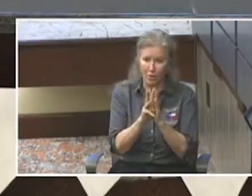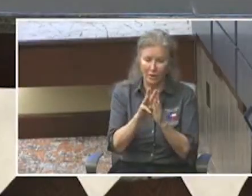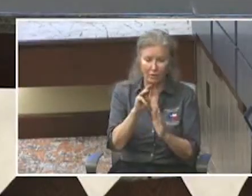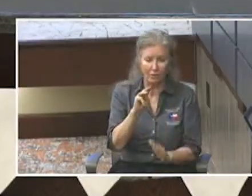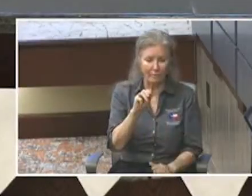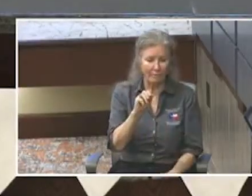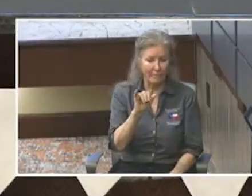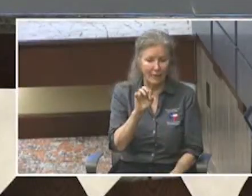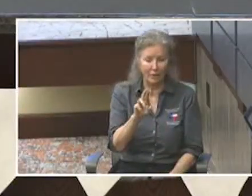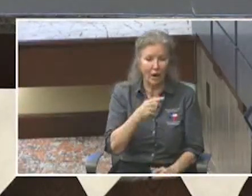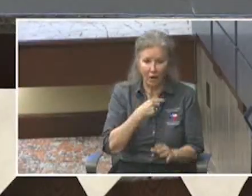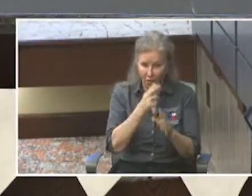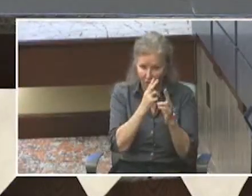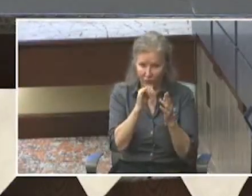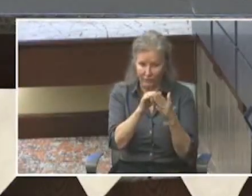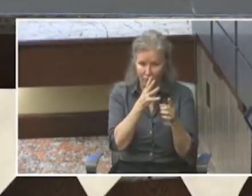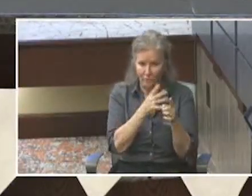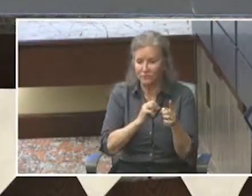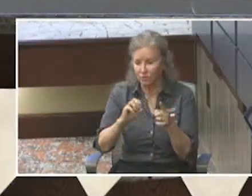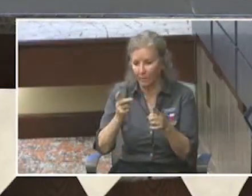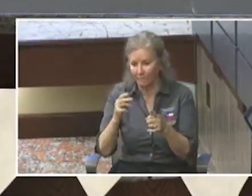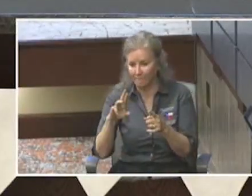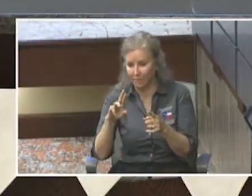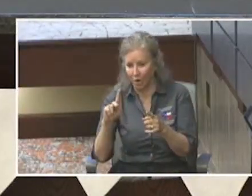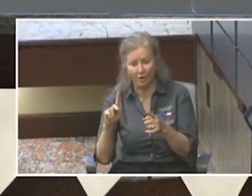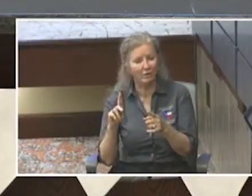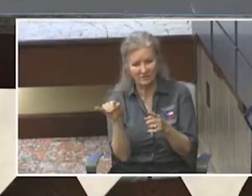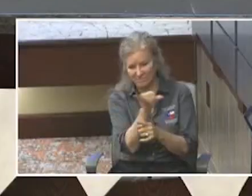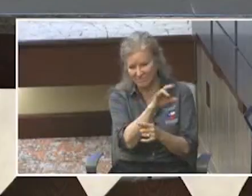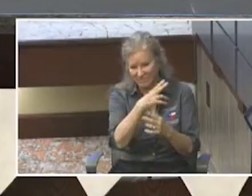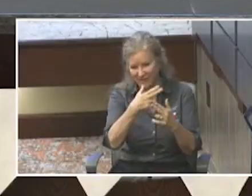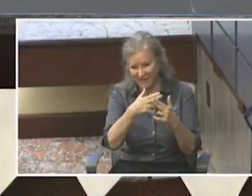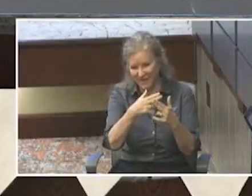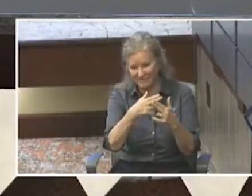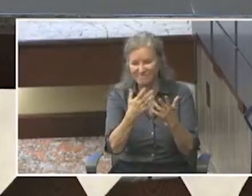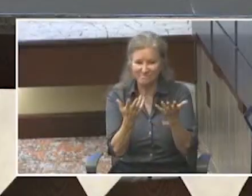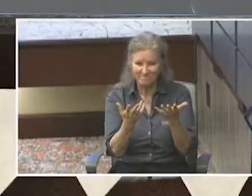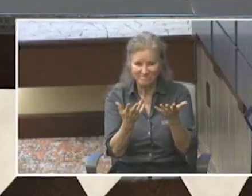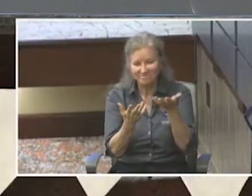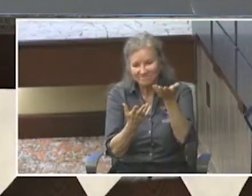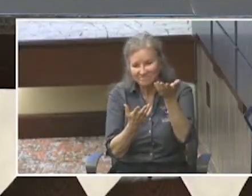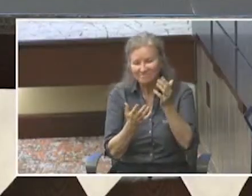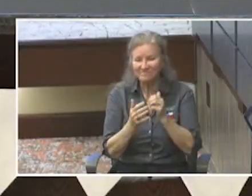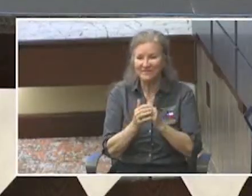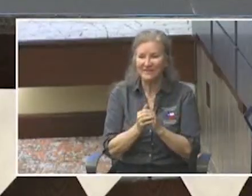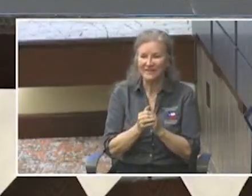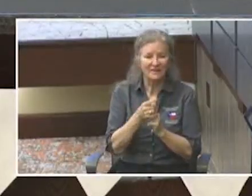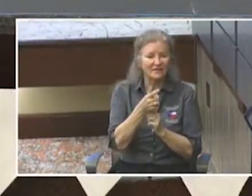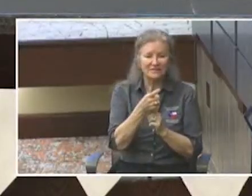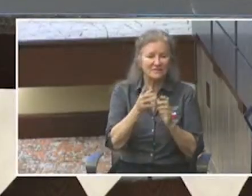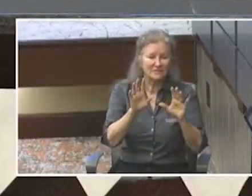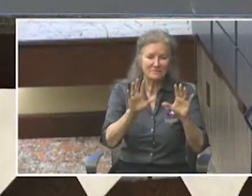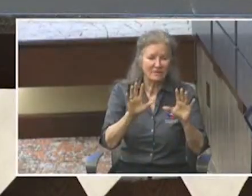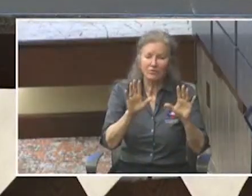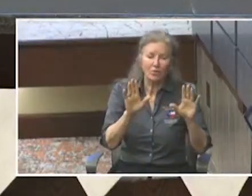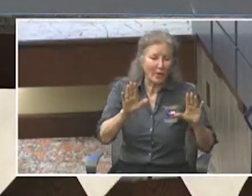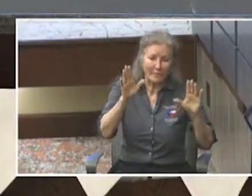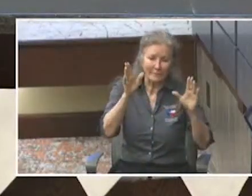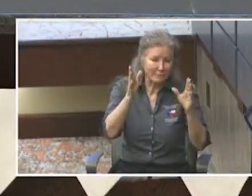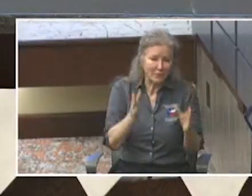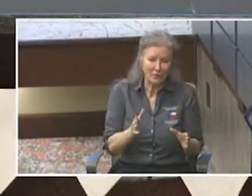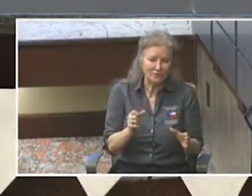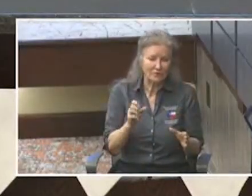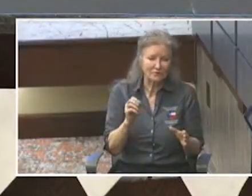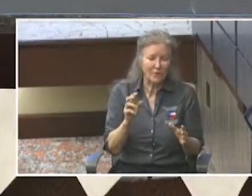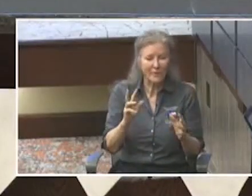been an example to all of us on how to civilly run a meeting, and she's just been a great person. So I look forward to having